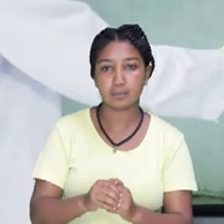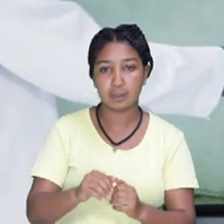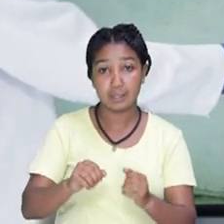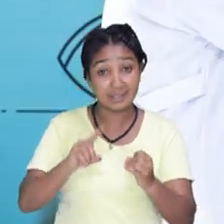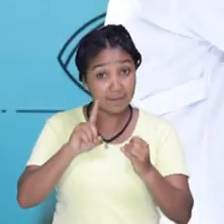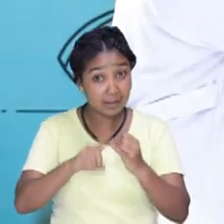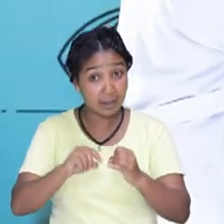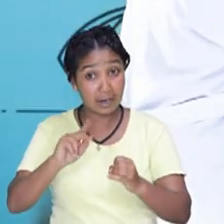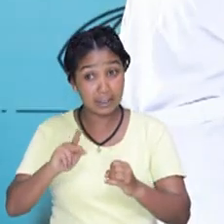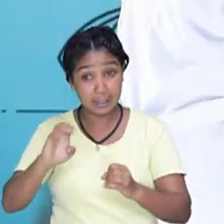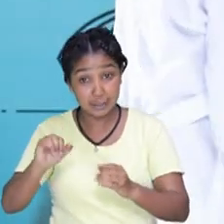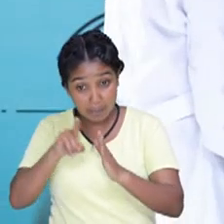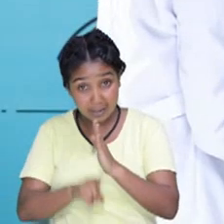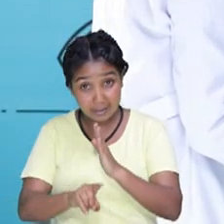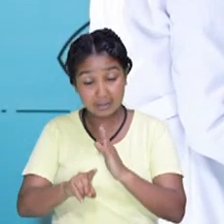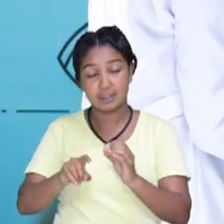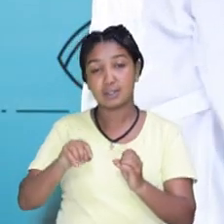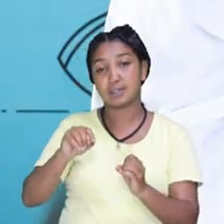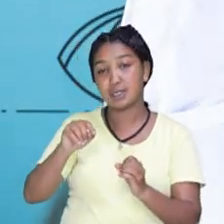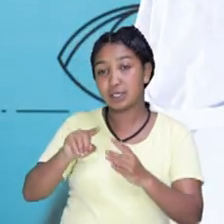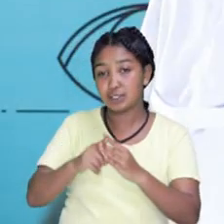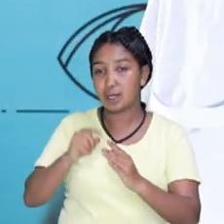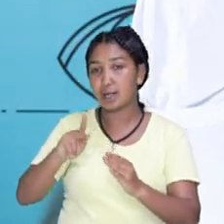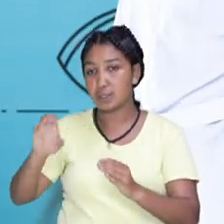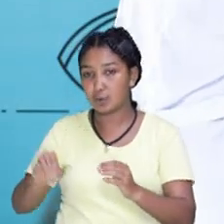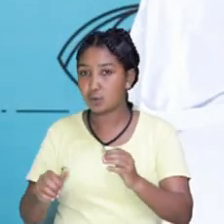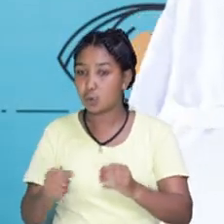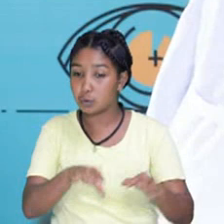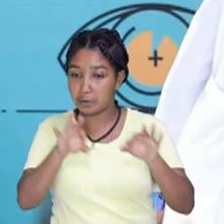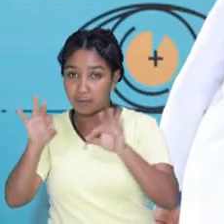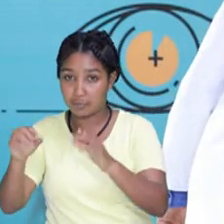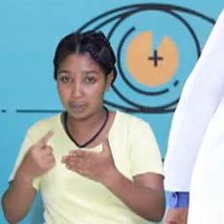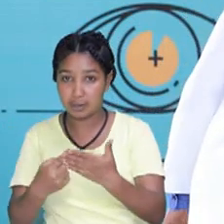kinetic energy minus the initial kinetic energy. Therefore, when you